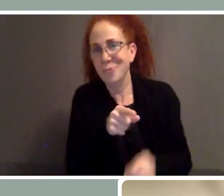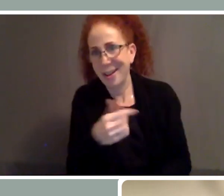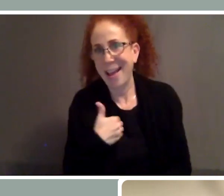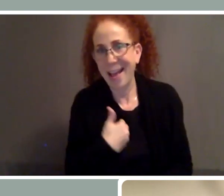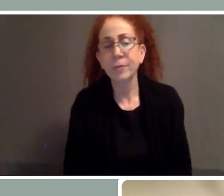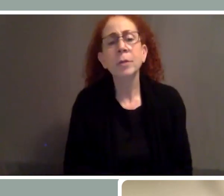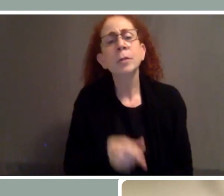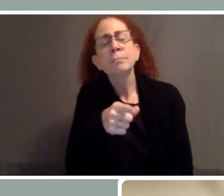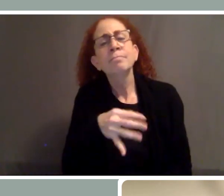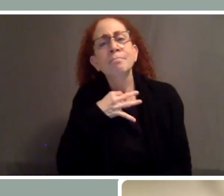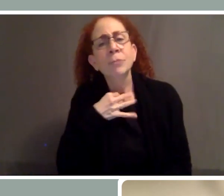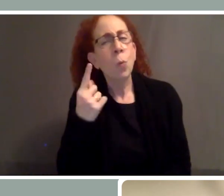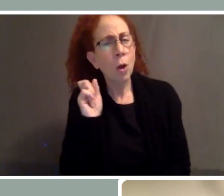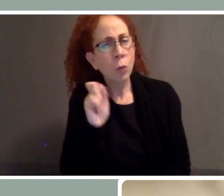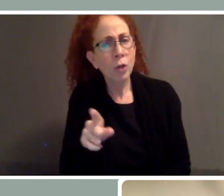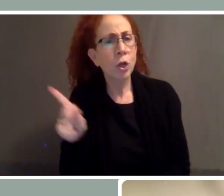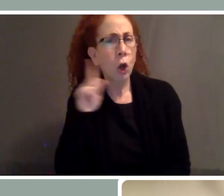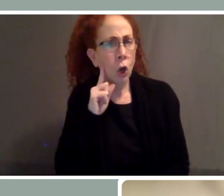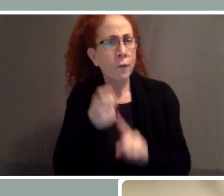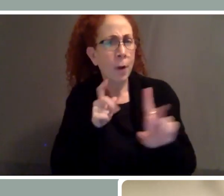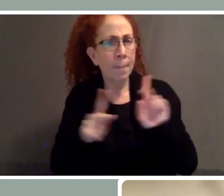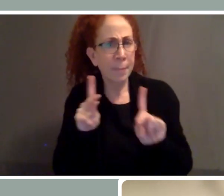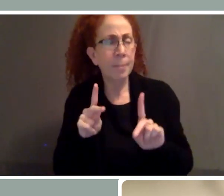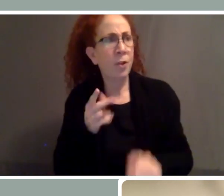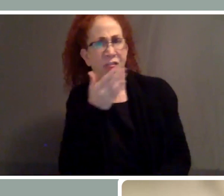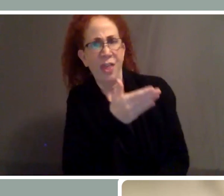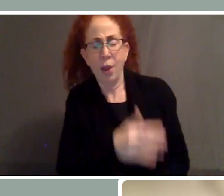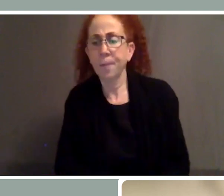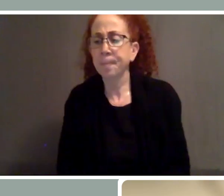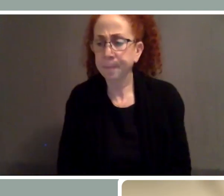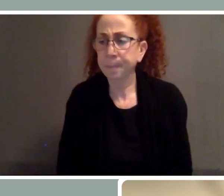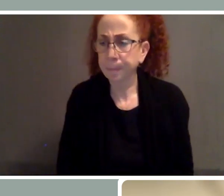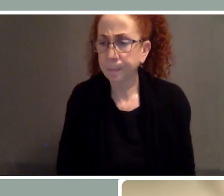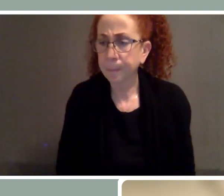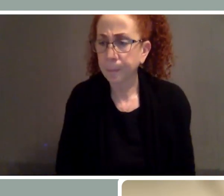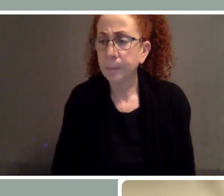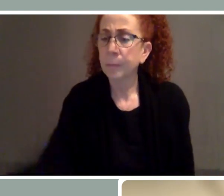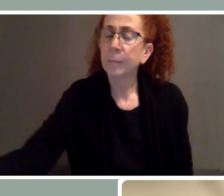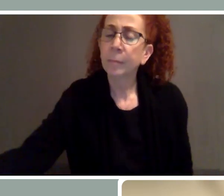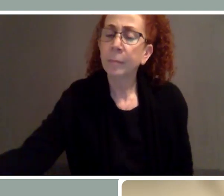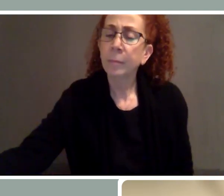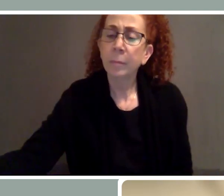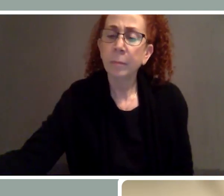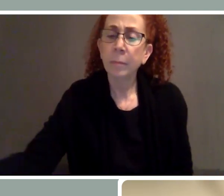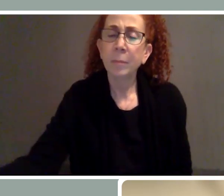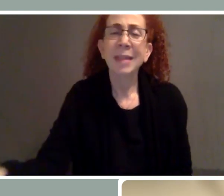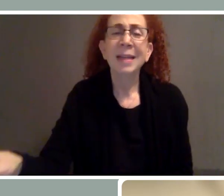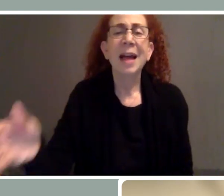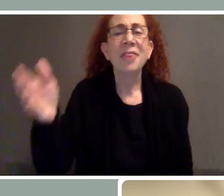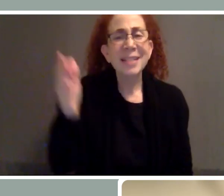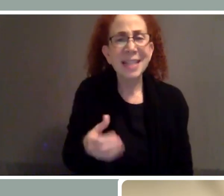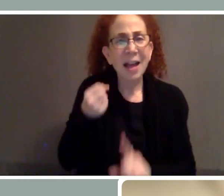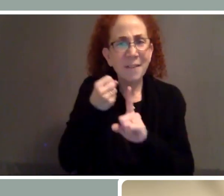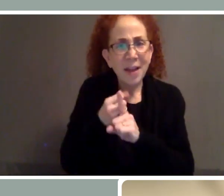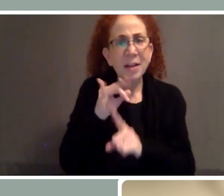question that I was hearing from some folks on site at San Antonio was whether the side effect profile of